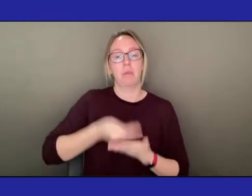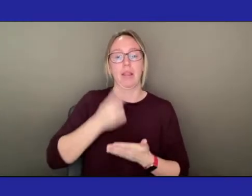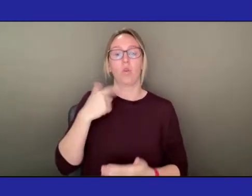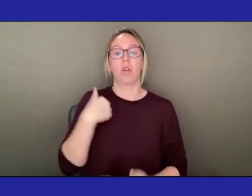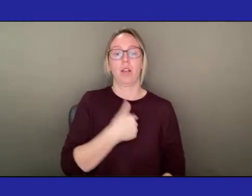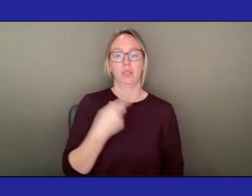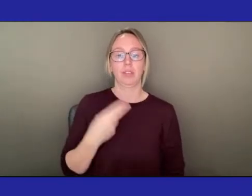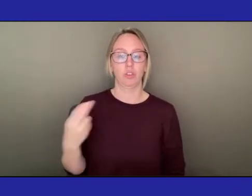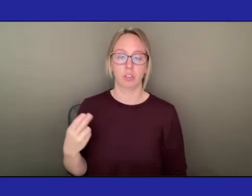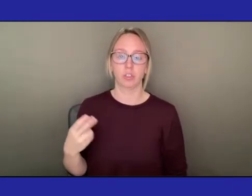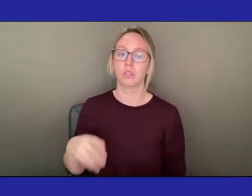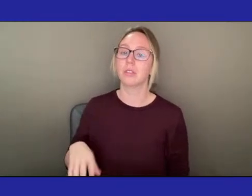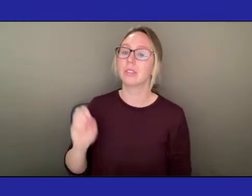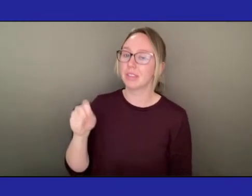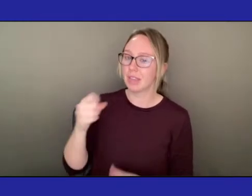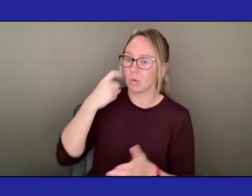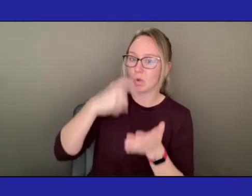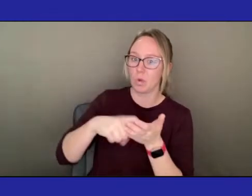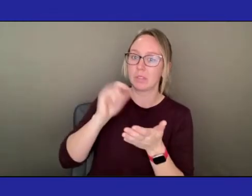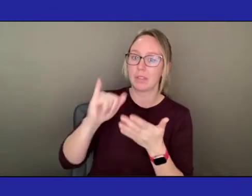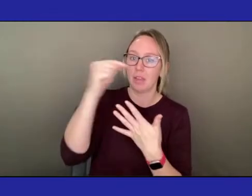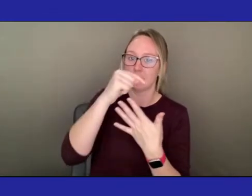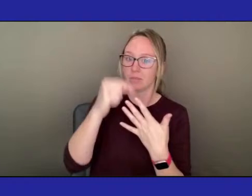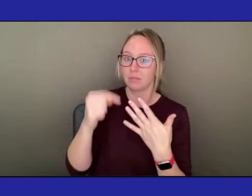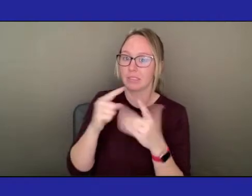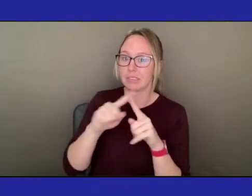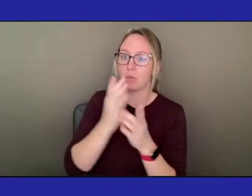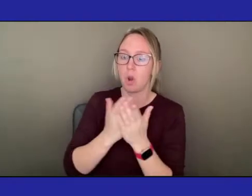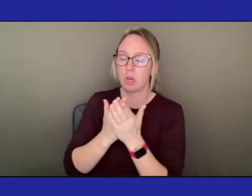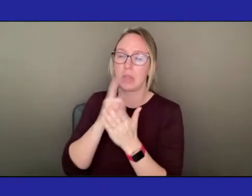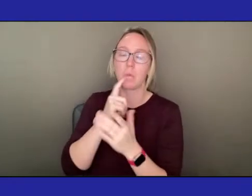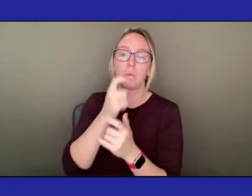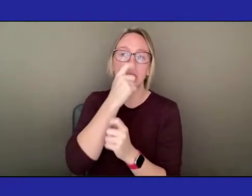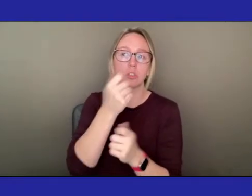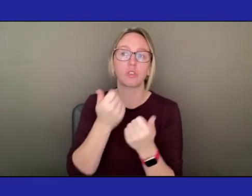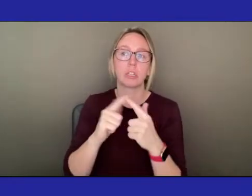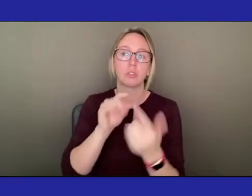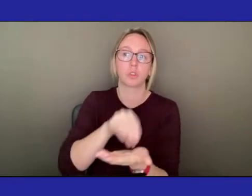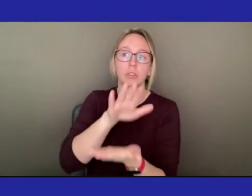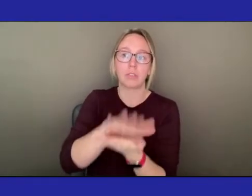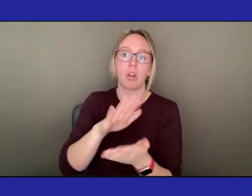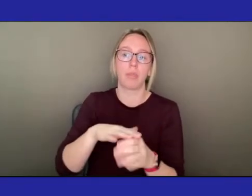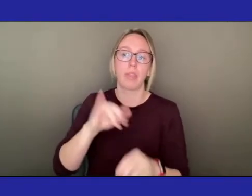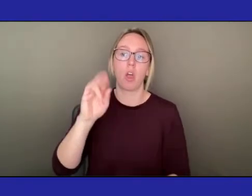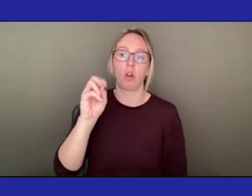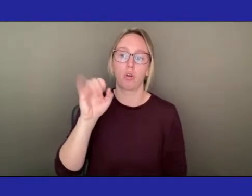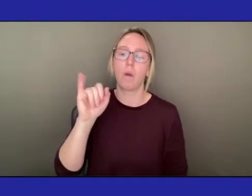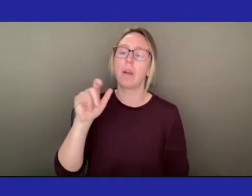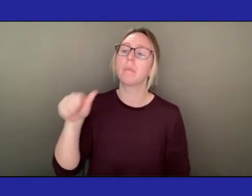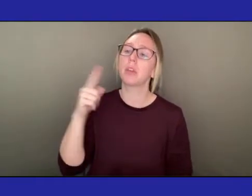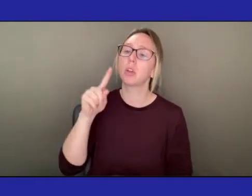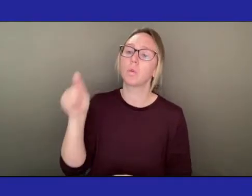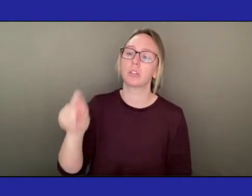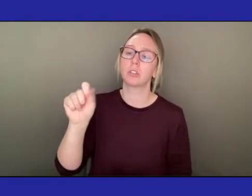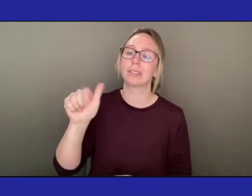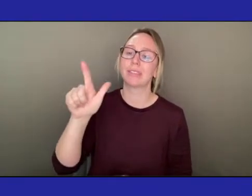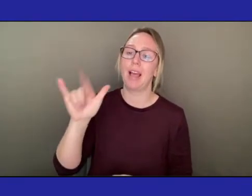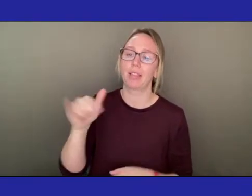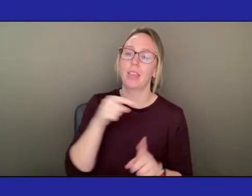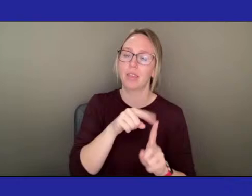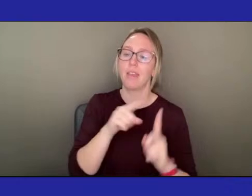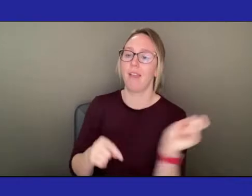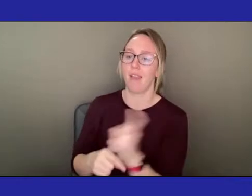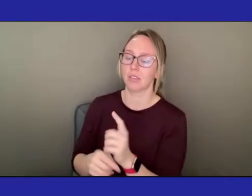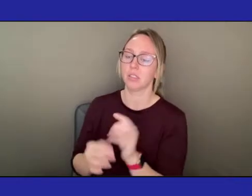interesting to try to quantify them all in the ROI. But another question she had was related to the